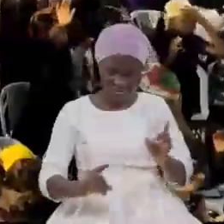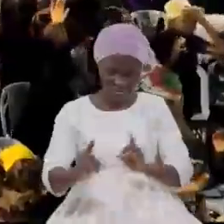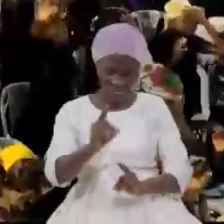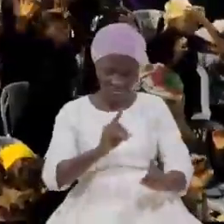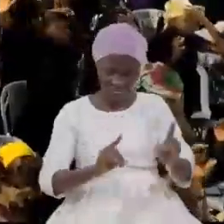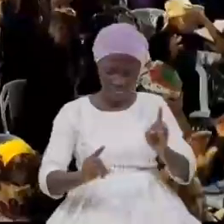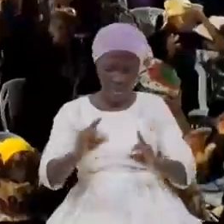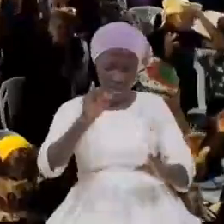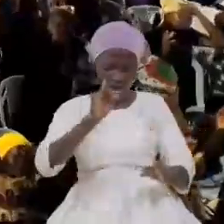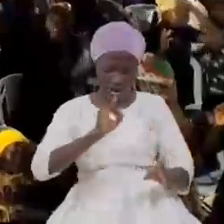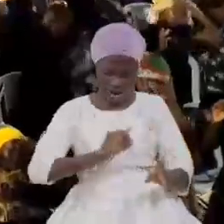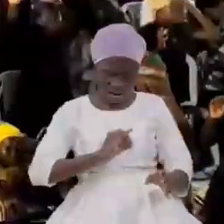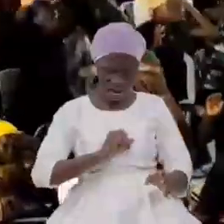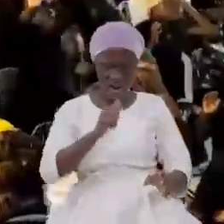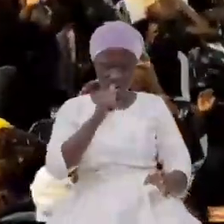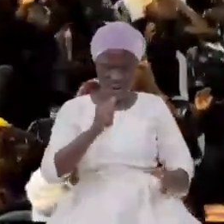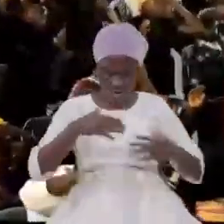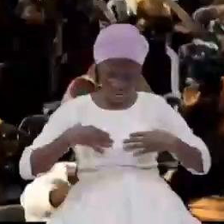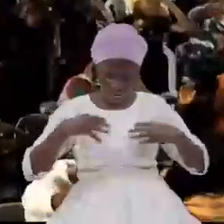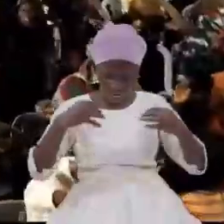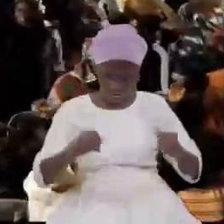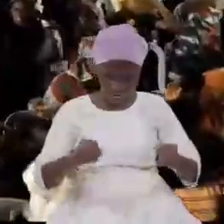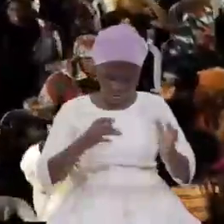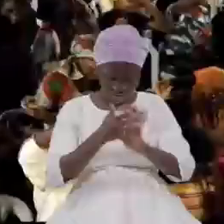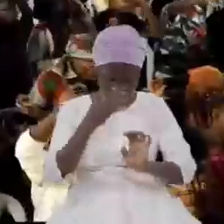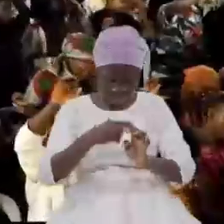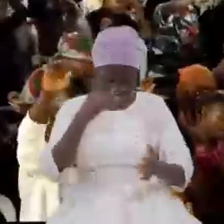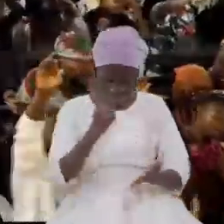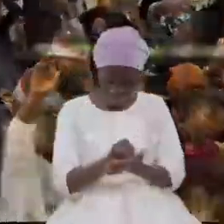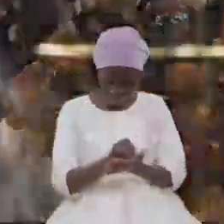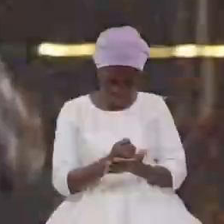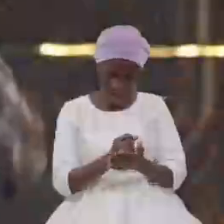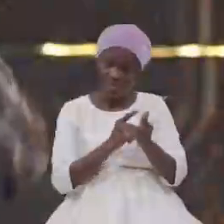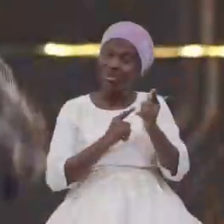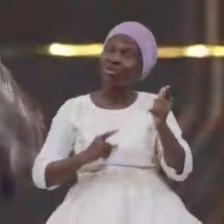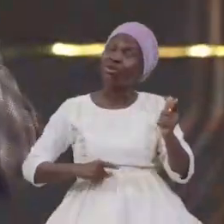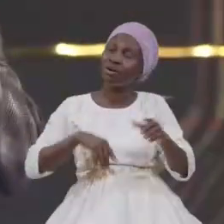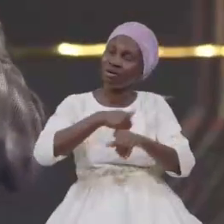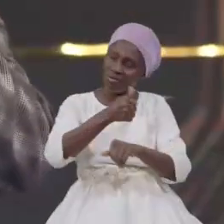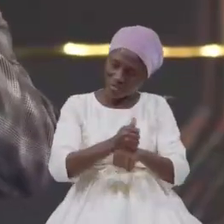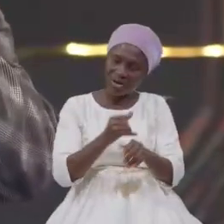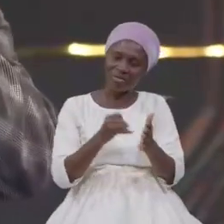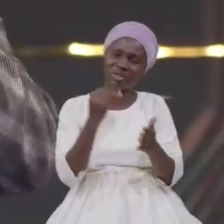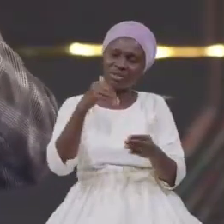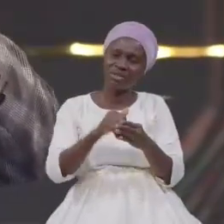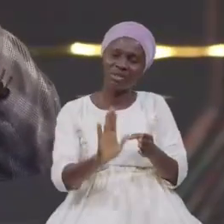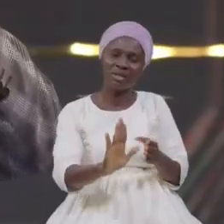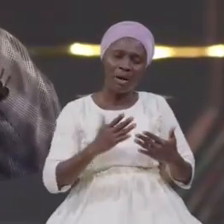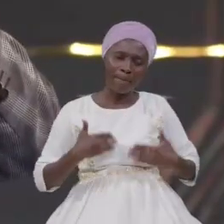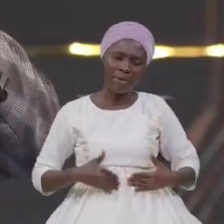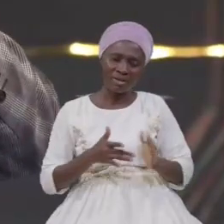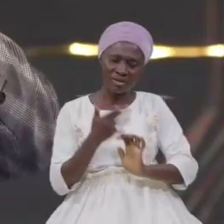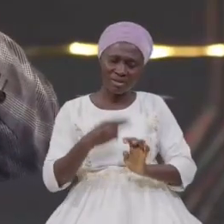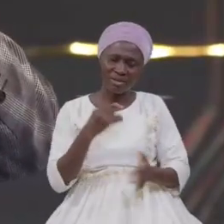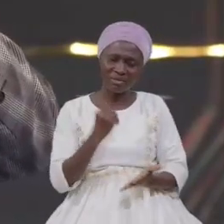I'm healed. Lord, confirm it in their body. over